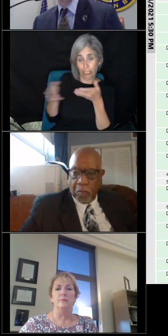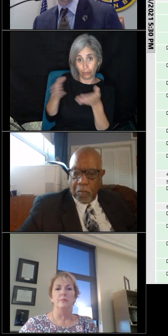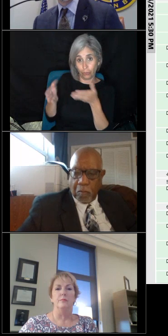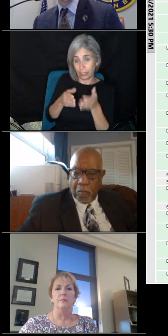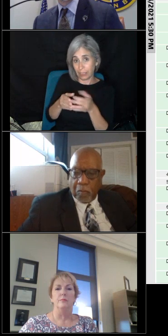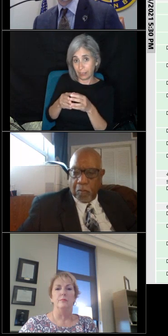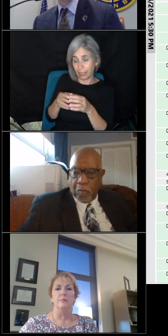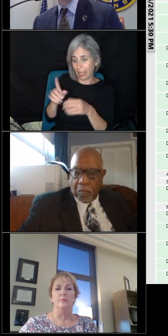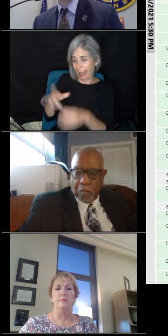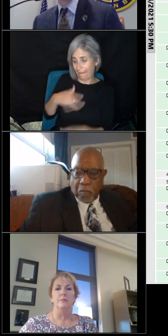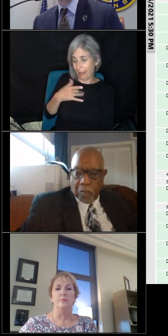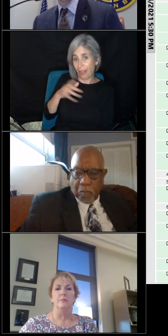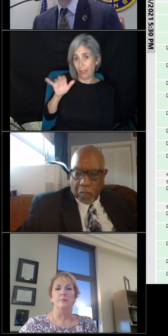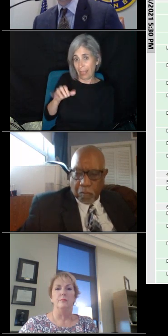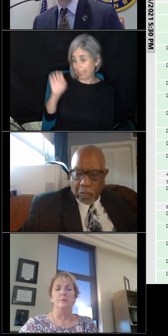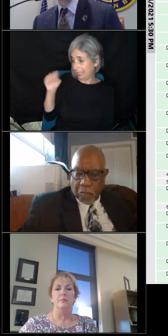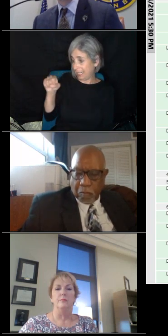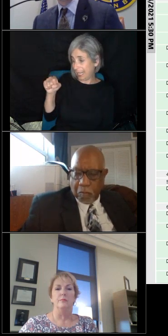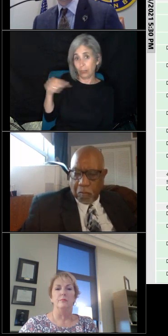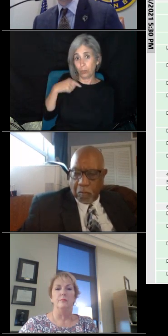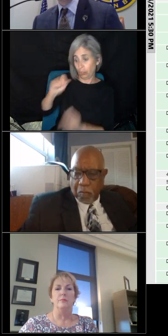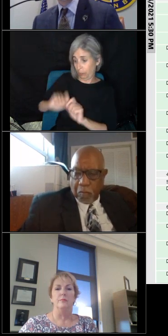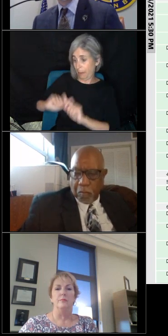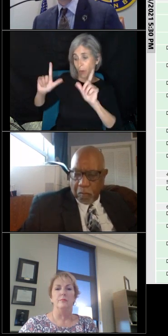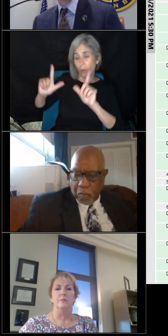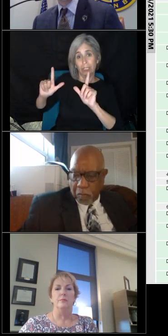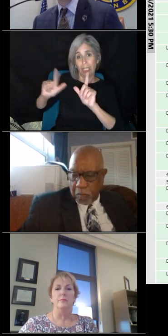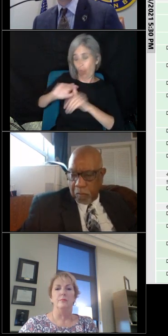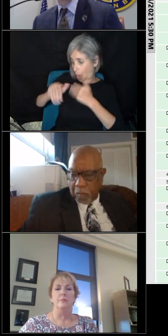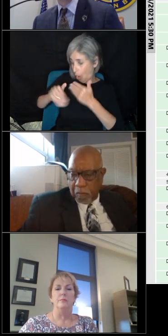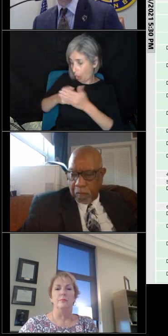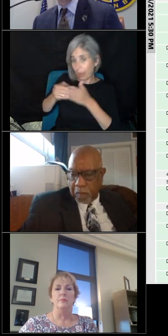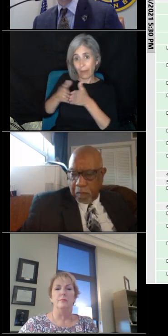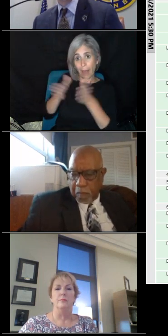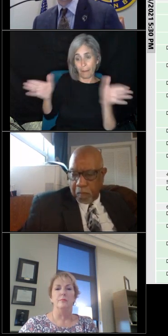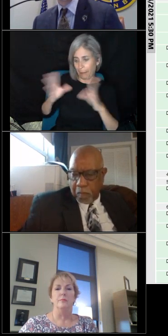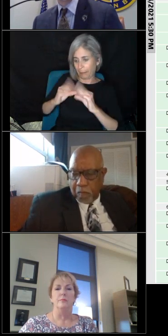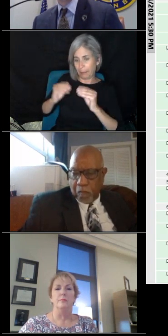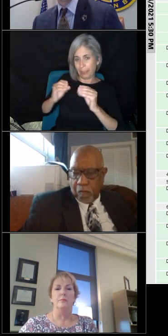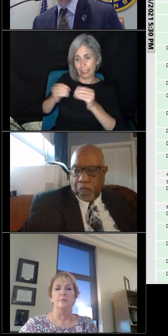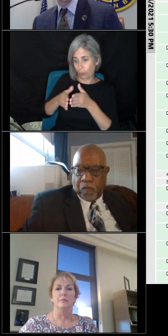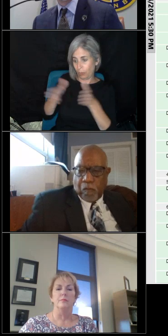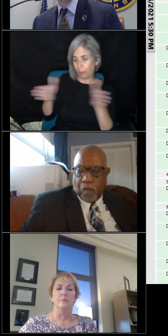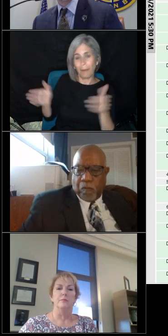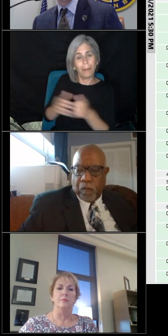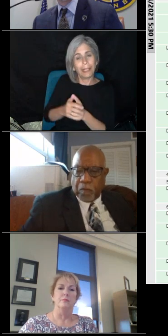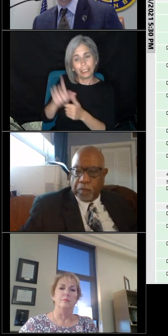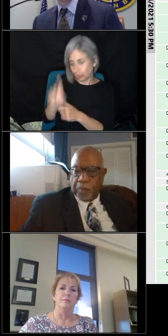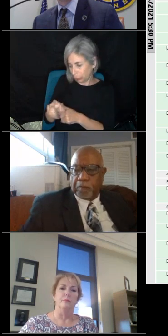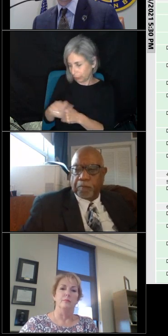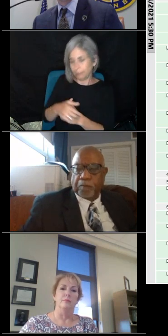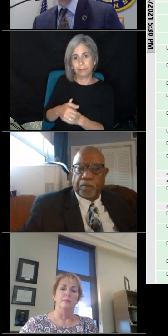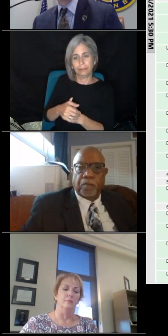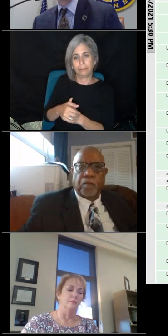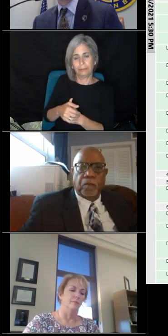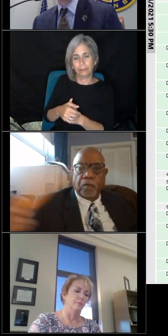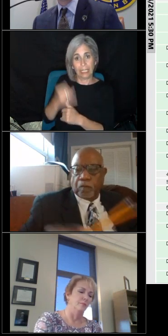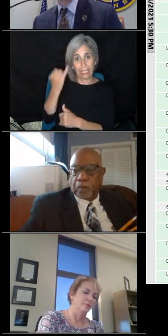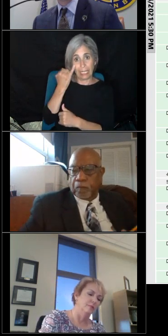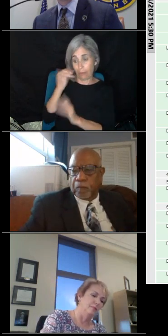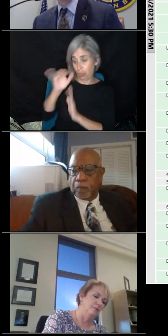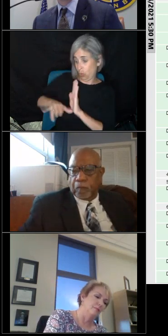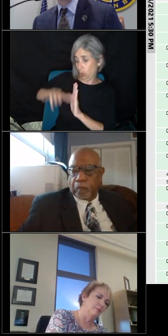But I do feel that, yes, we should be posting all of our public meetings to the public so that, unless YouTube